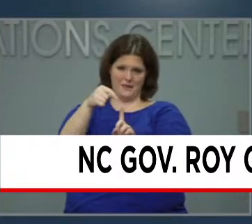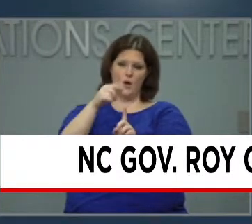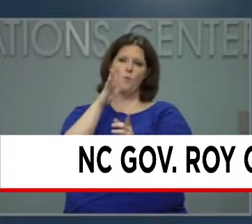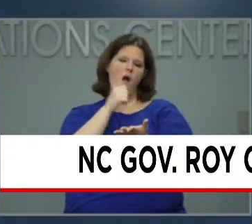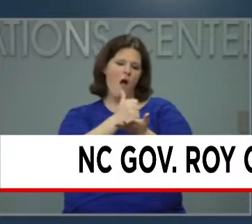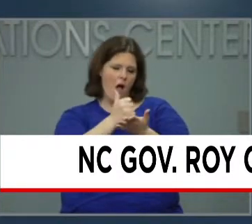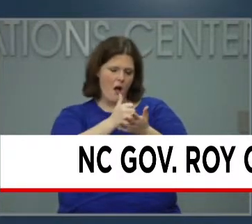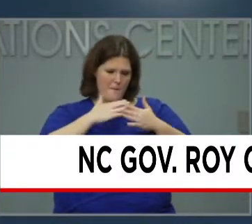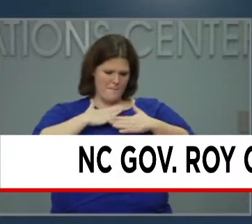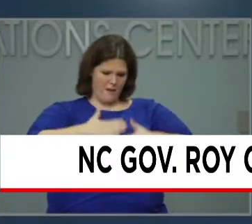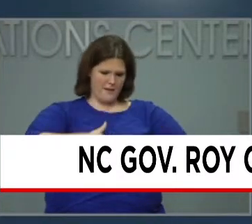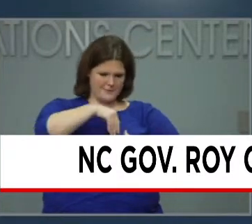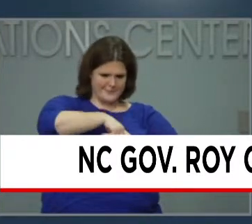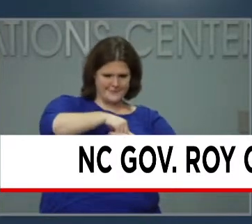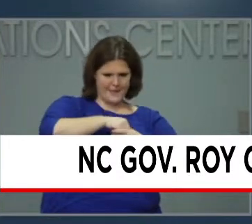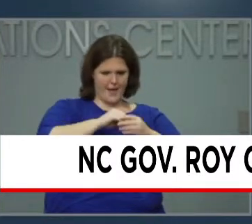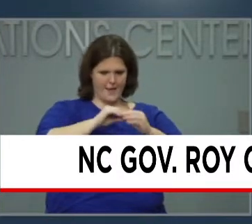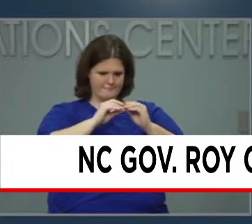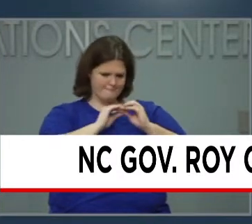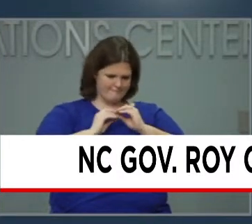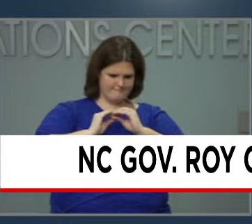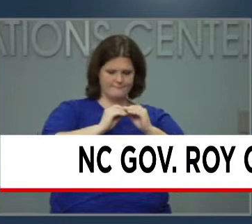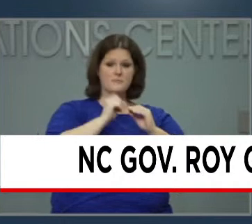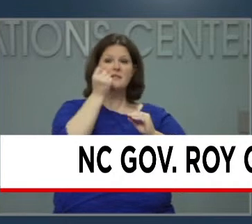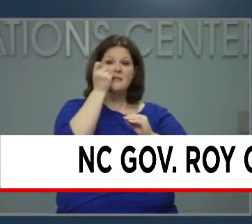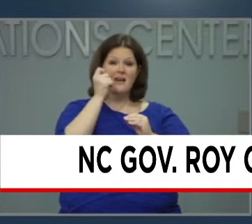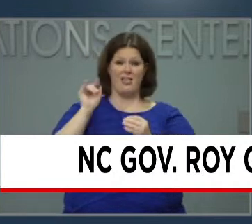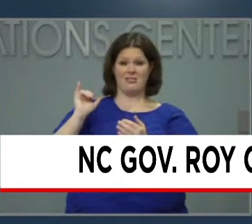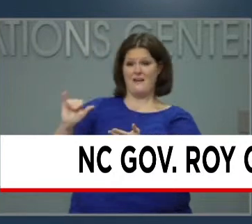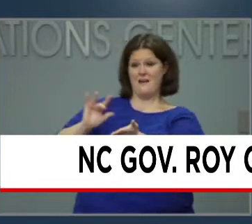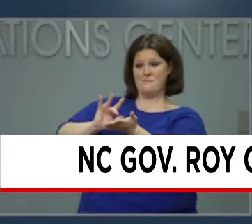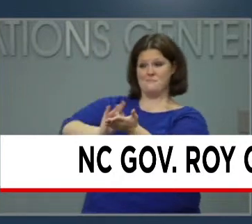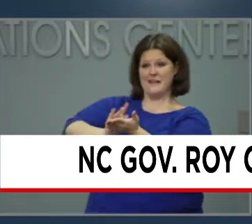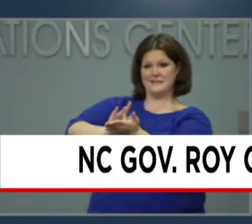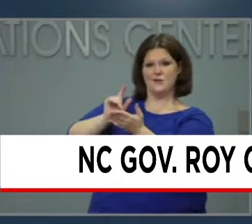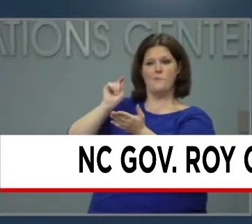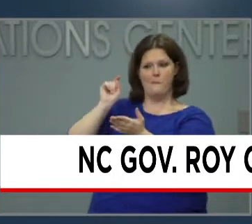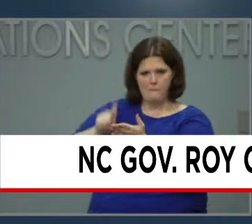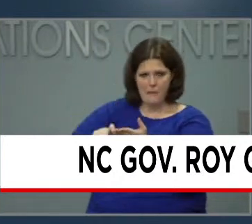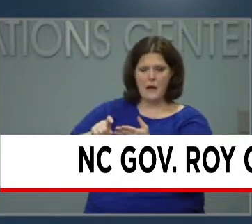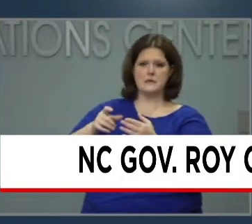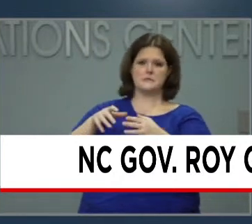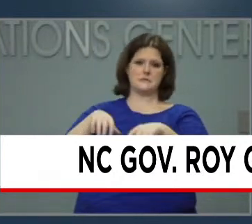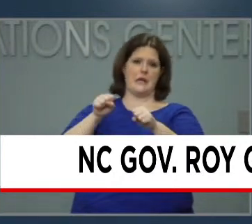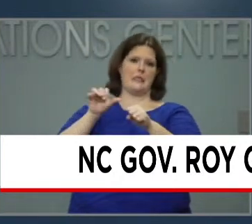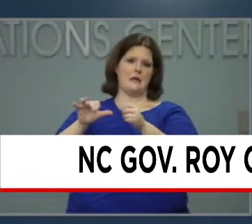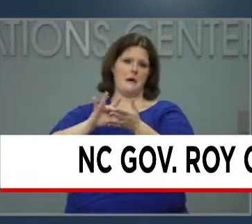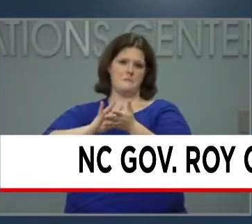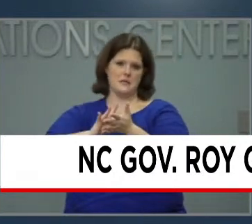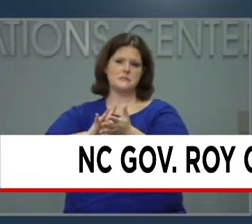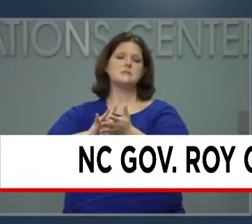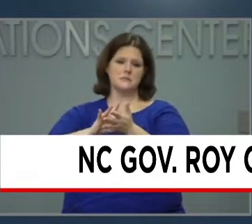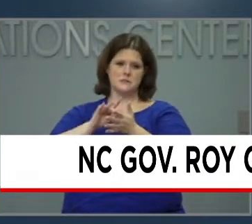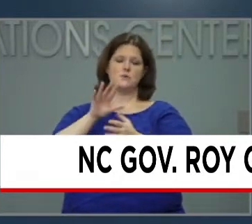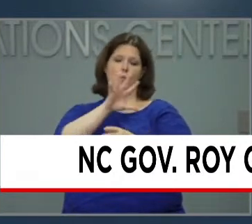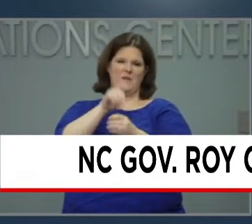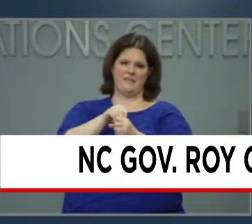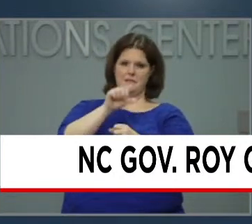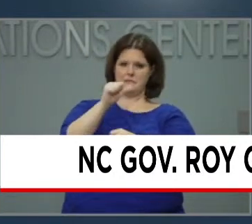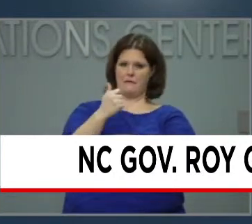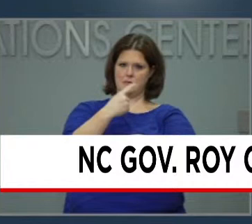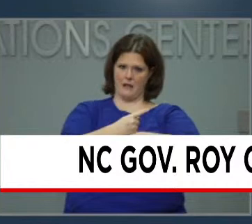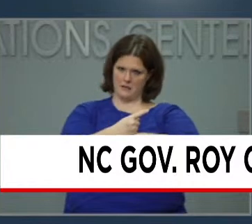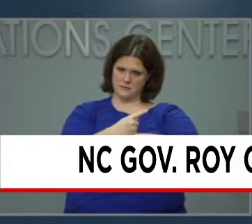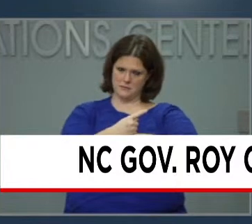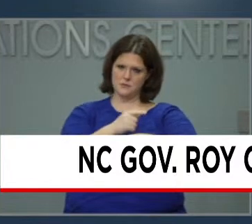symptoms. But again, the treatment must be given within 10 days of your first COVID symptoms. You can find out more information